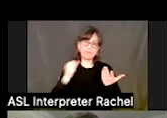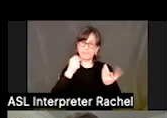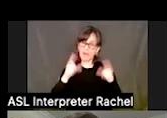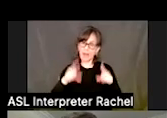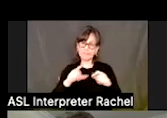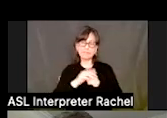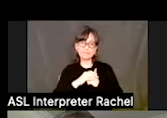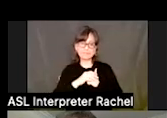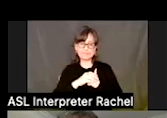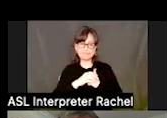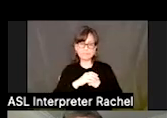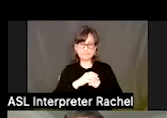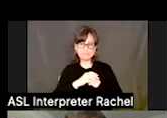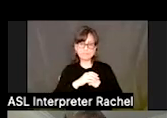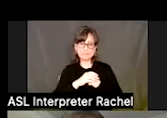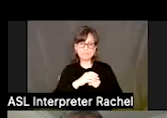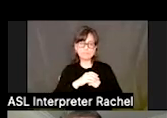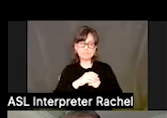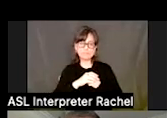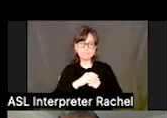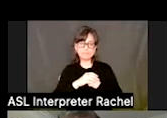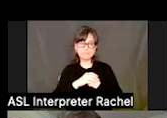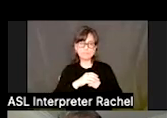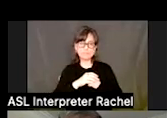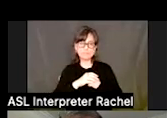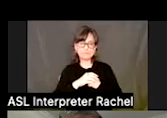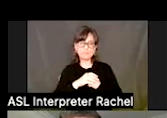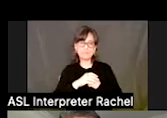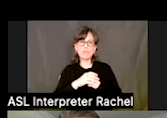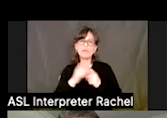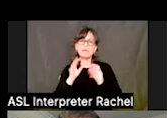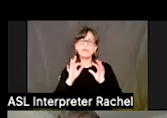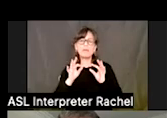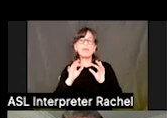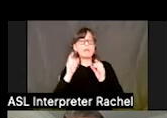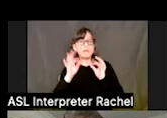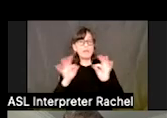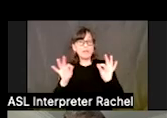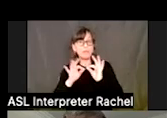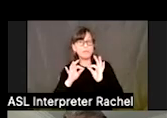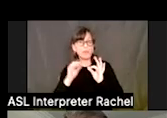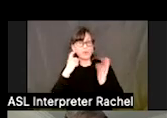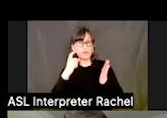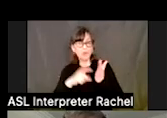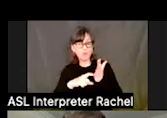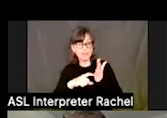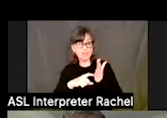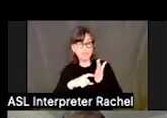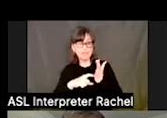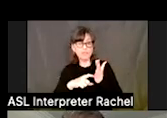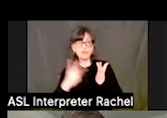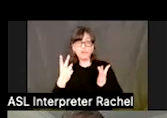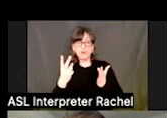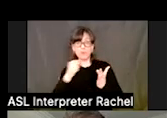So here's some information here. Probably the noteworthy thing about this was they were, the family of these